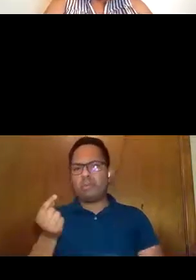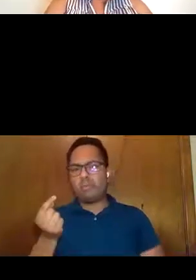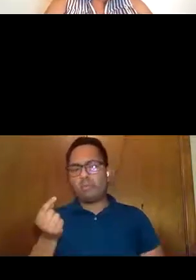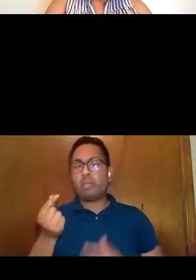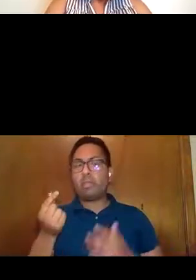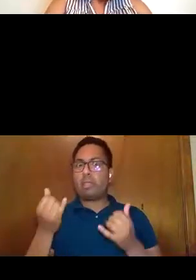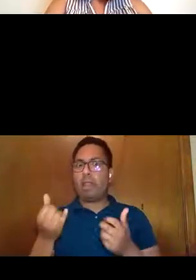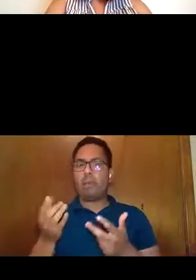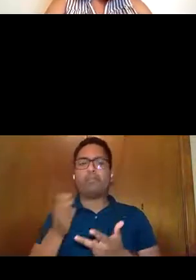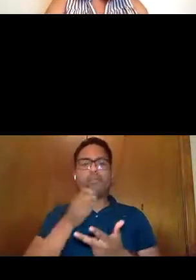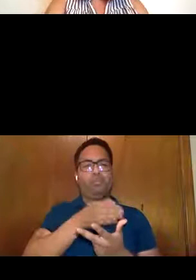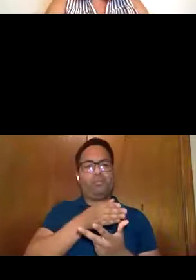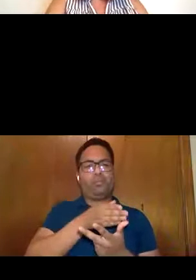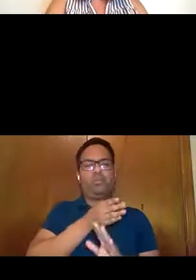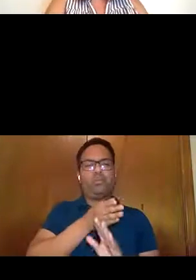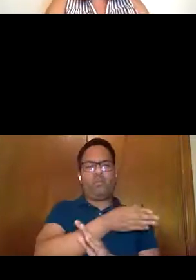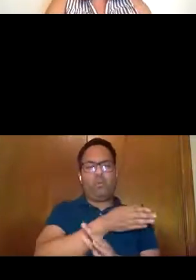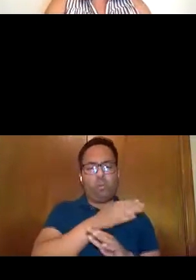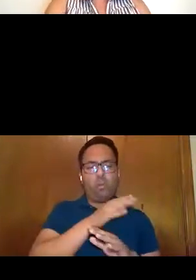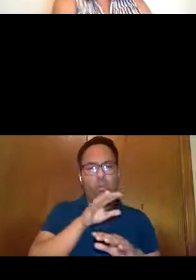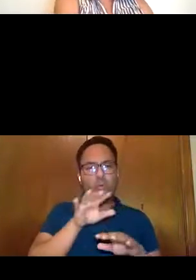focus on before the visit.